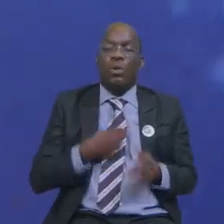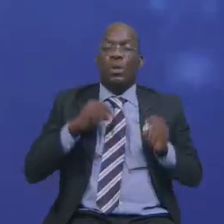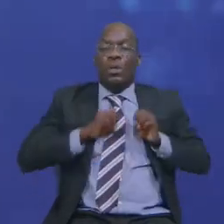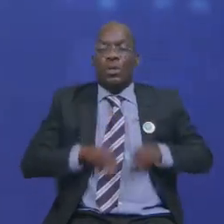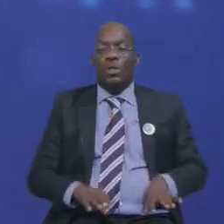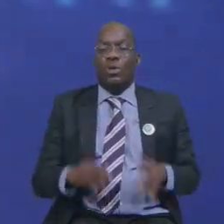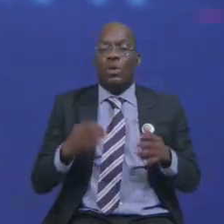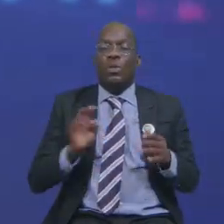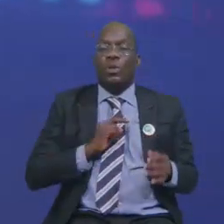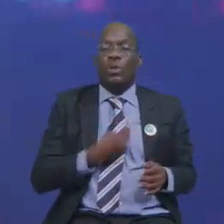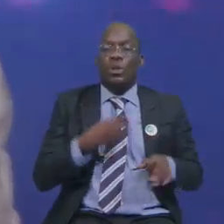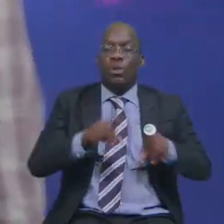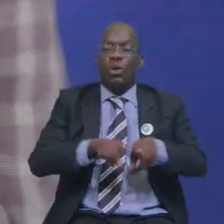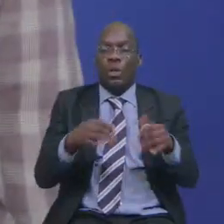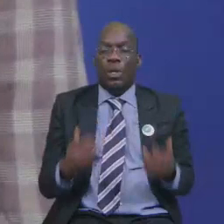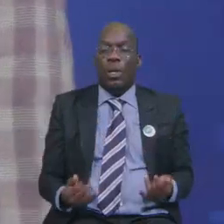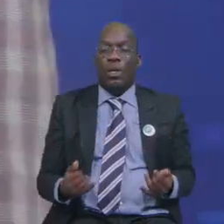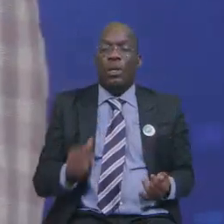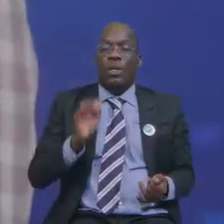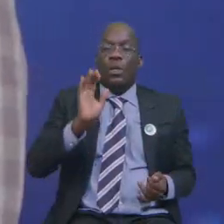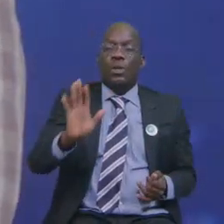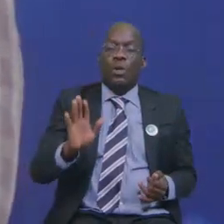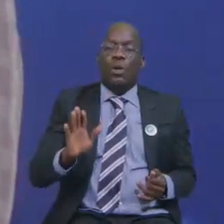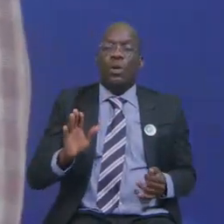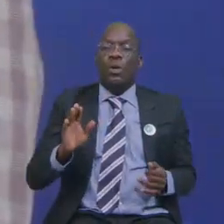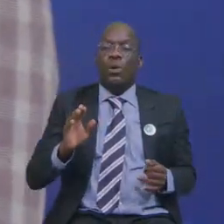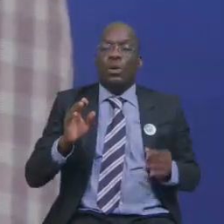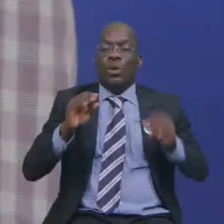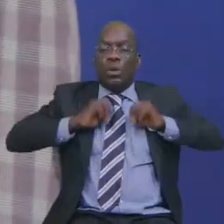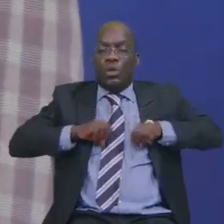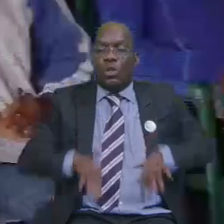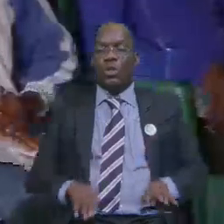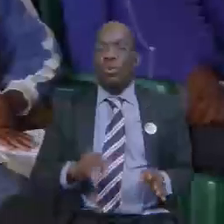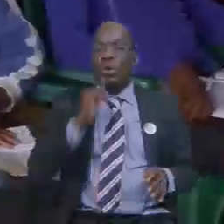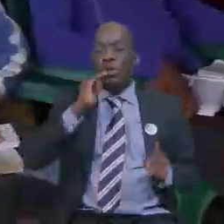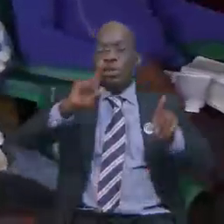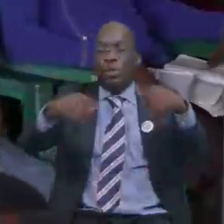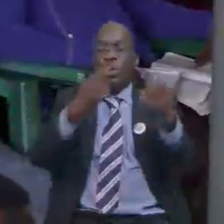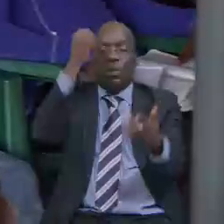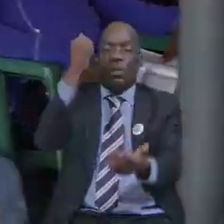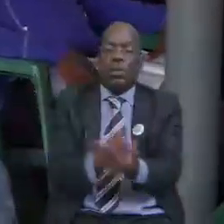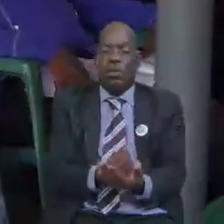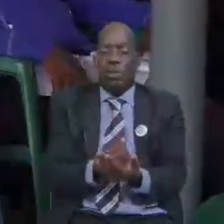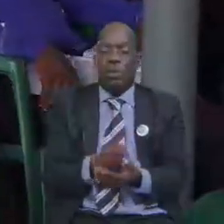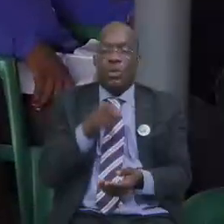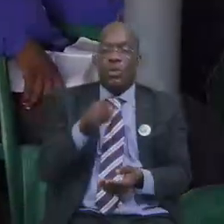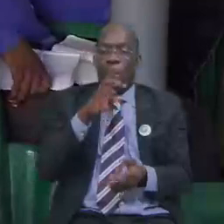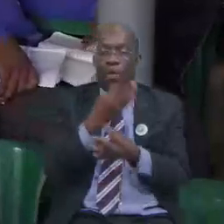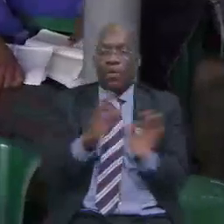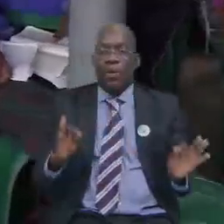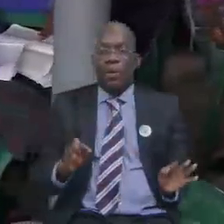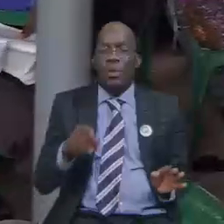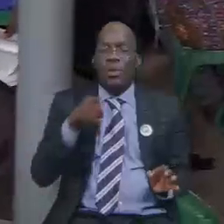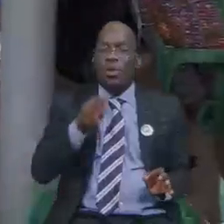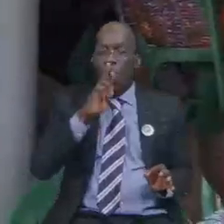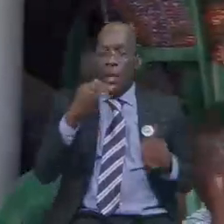But now, your discouragement is gone. You're free. You're now free